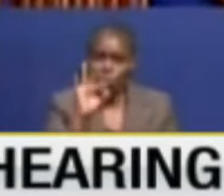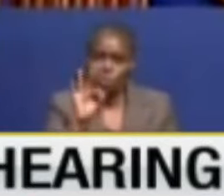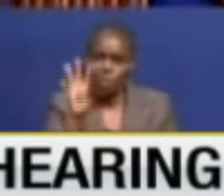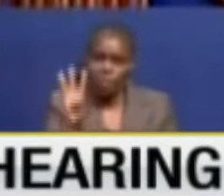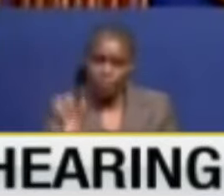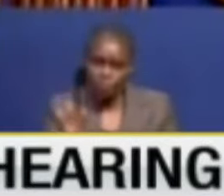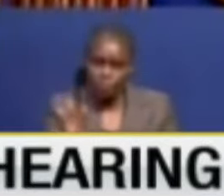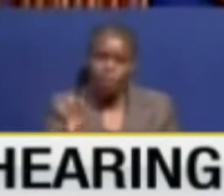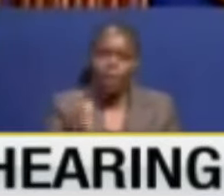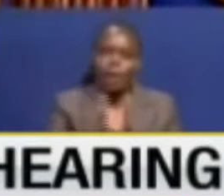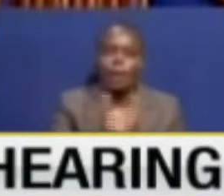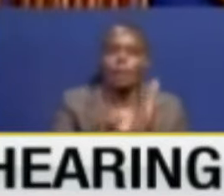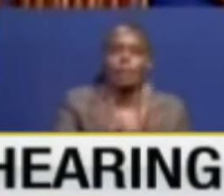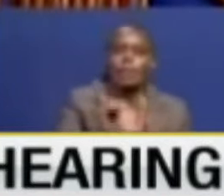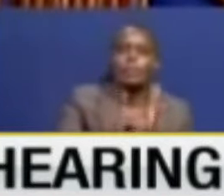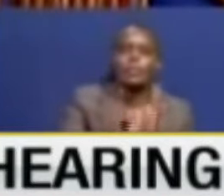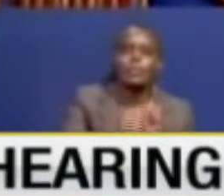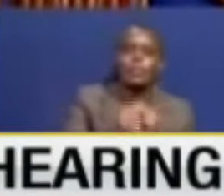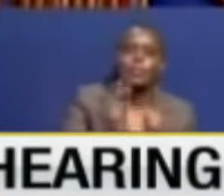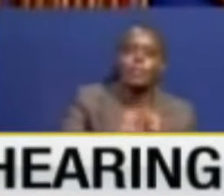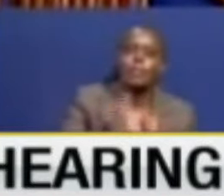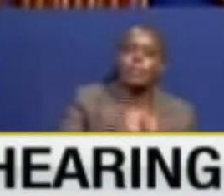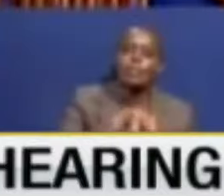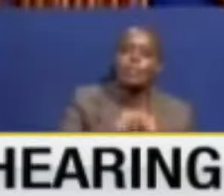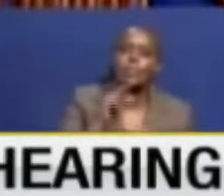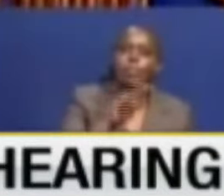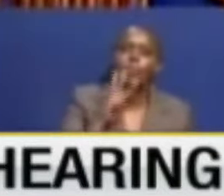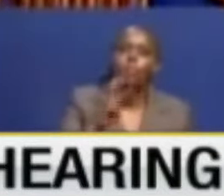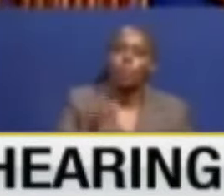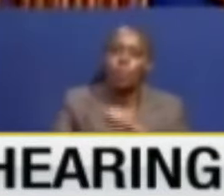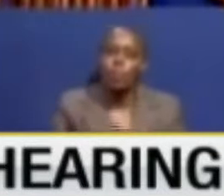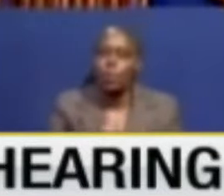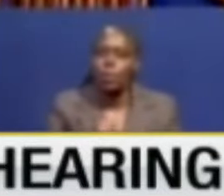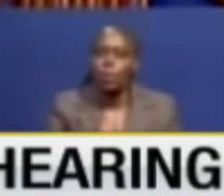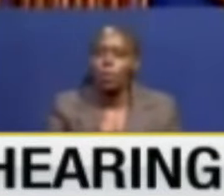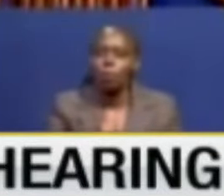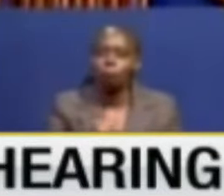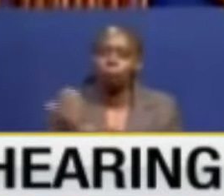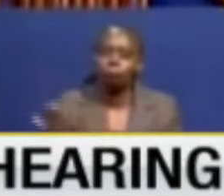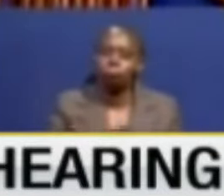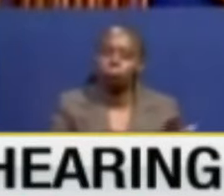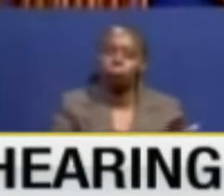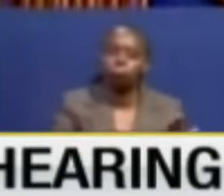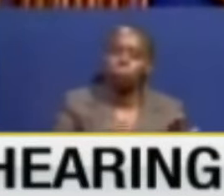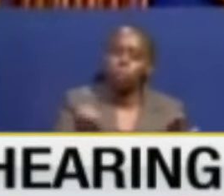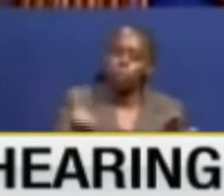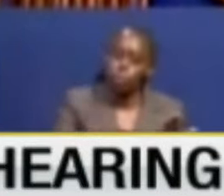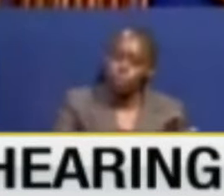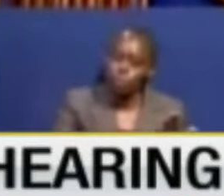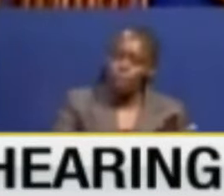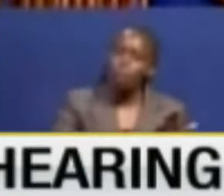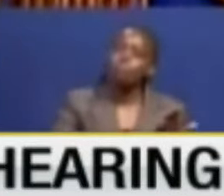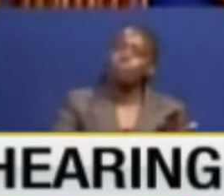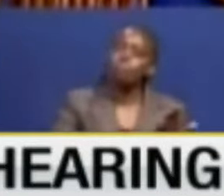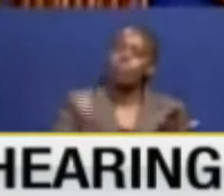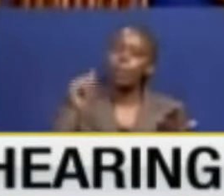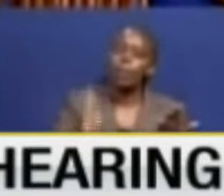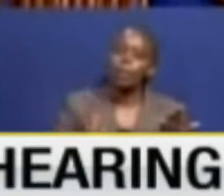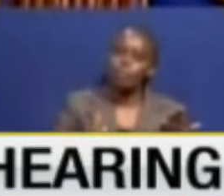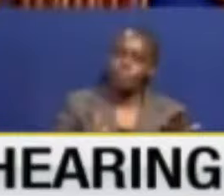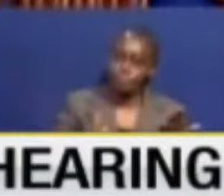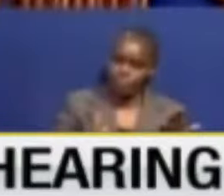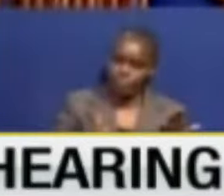HKM-CIM-IM-2024-CGA-2024-034 and dated the 17th of August 2024 to the invitation to appear issued to the Governor from